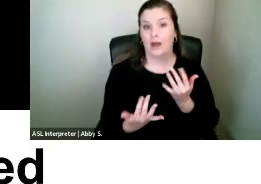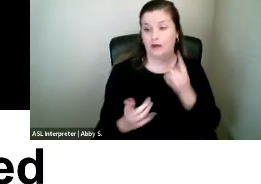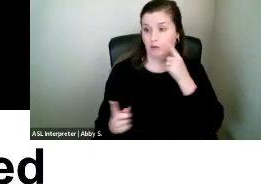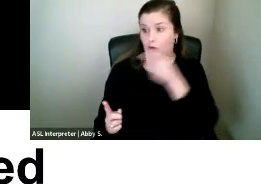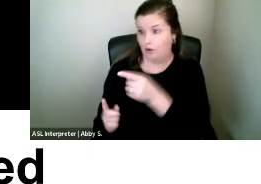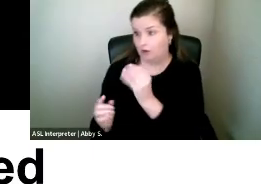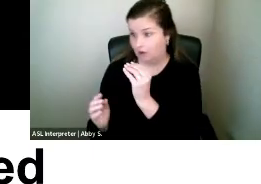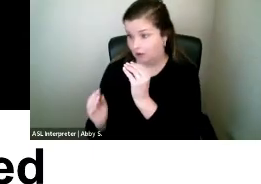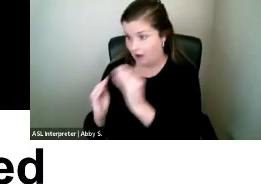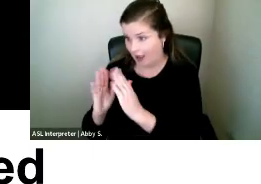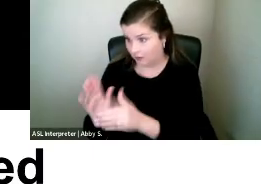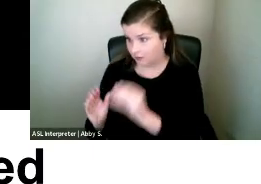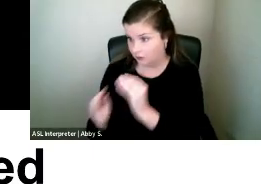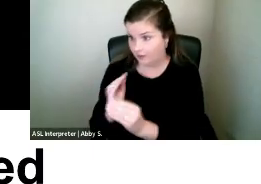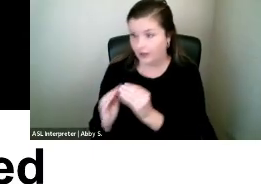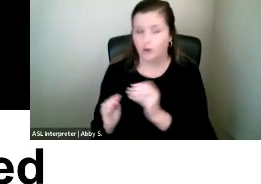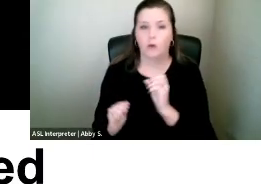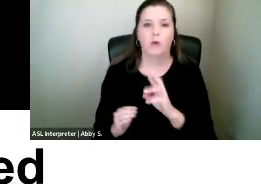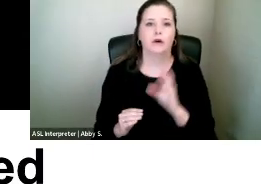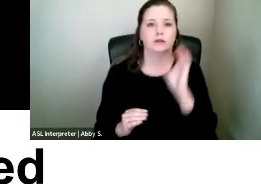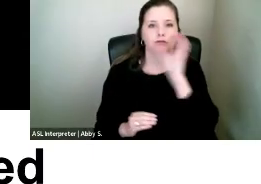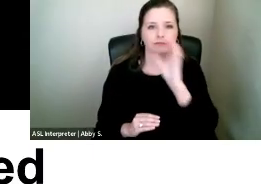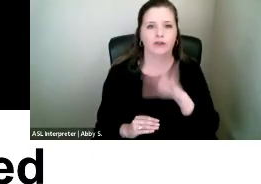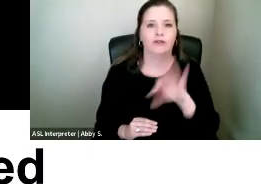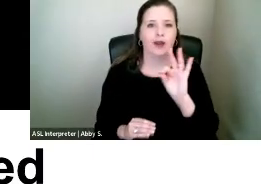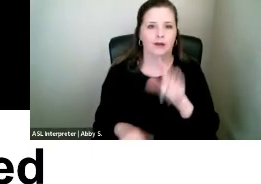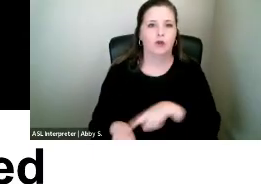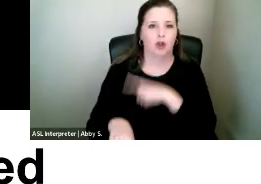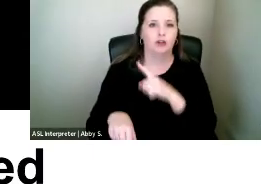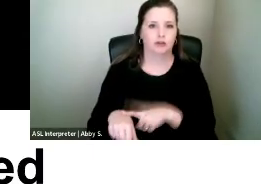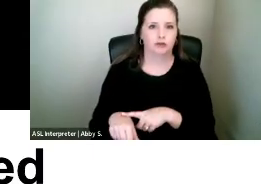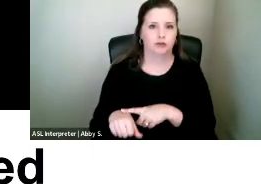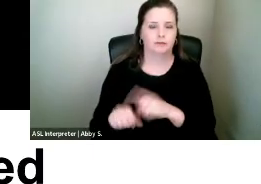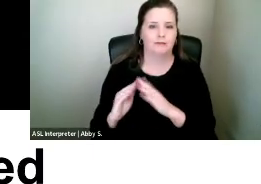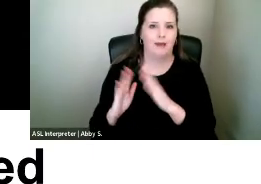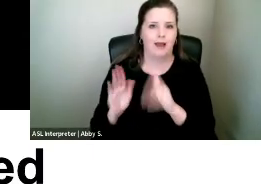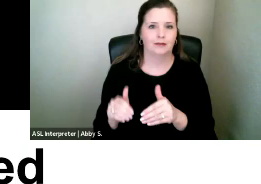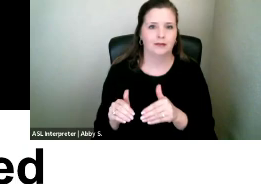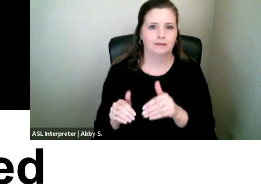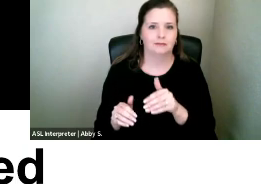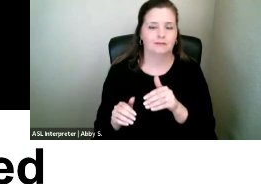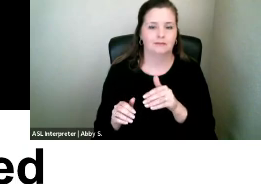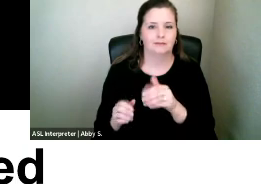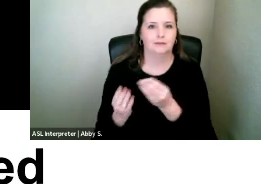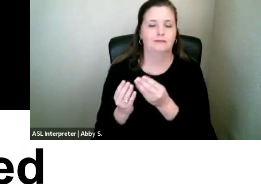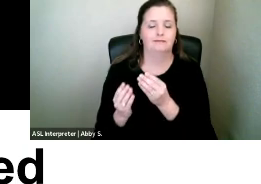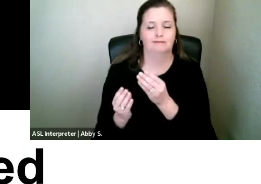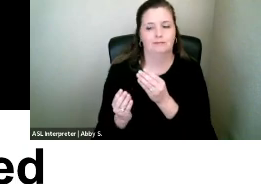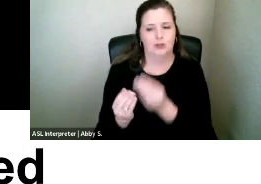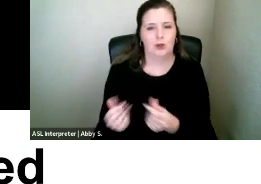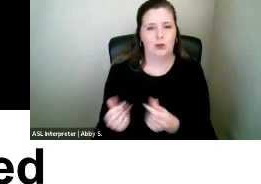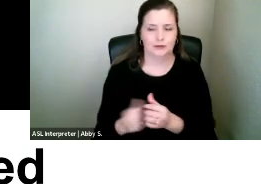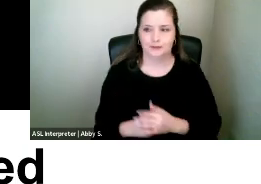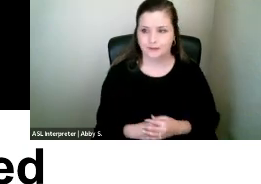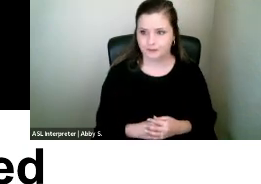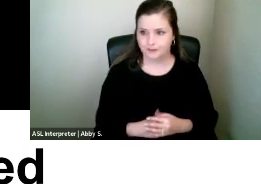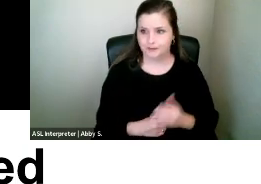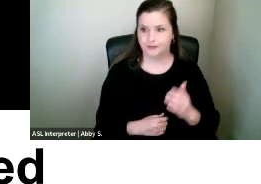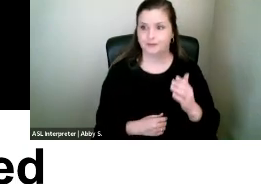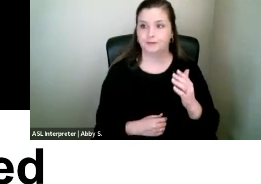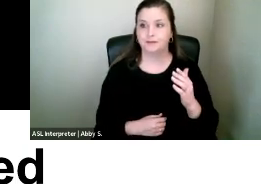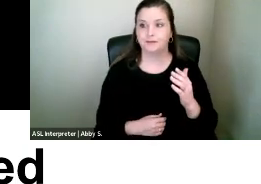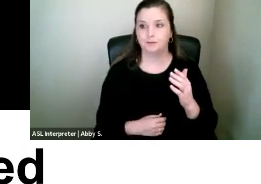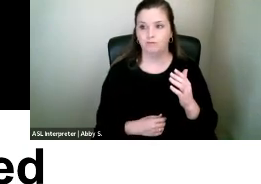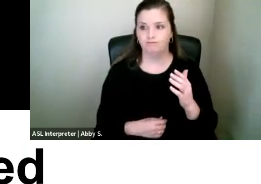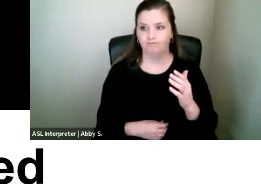post-disaster housing solutions. And to receive the rent assistance, you must request for